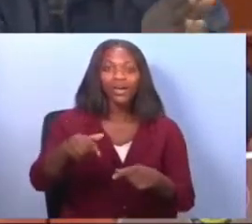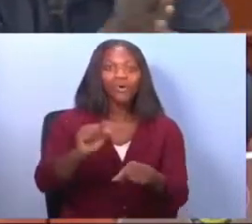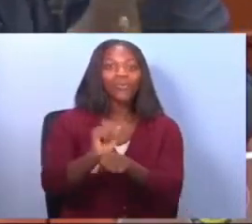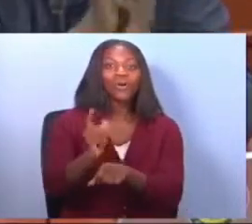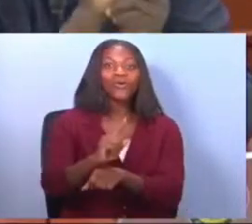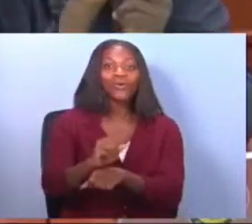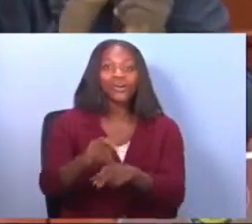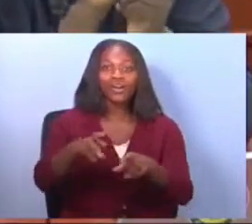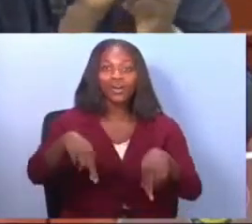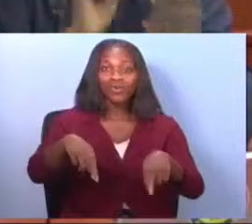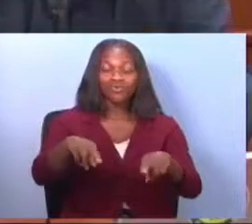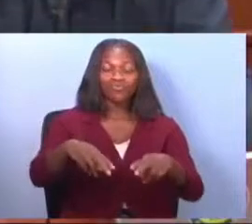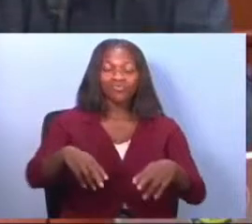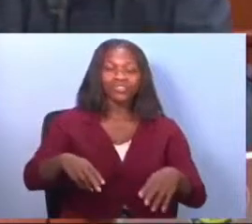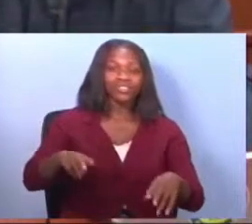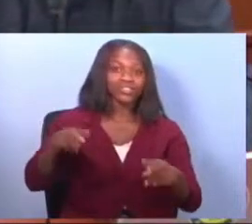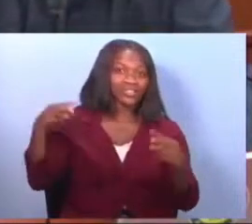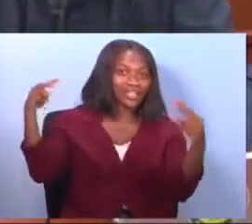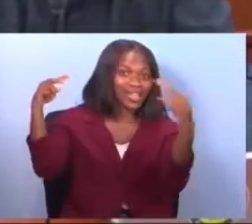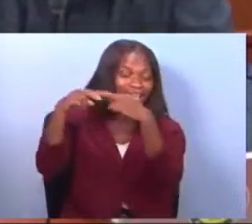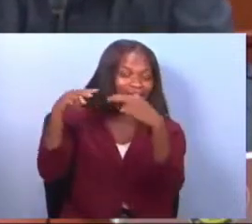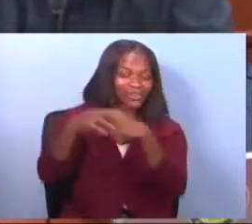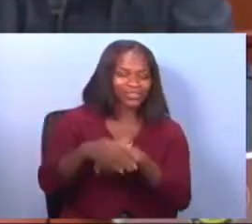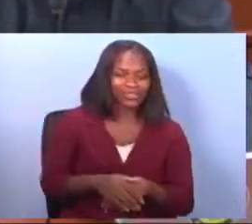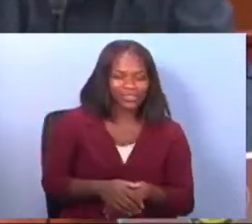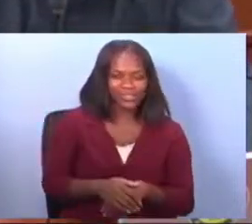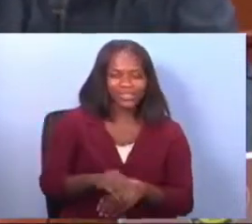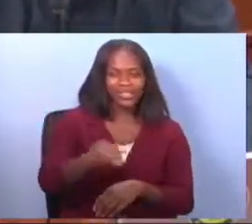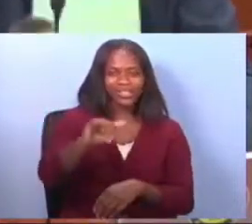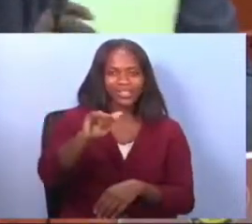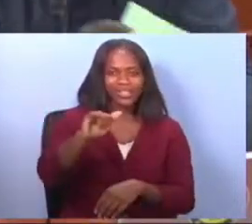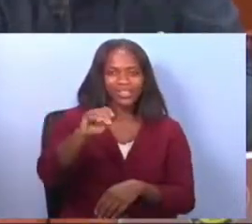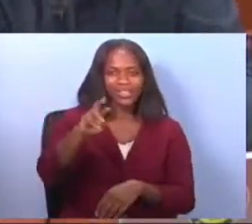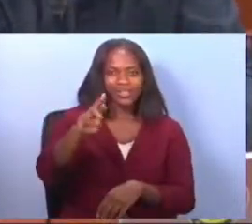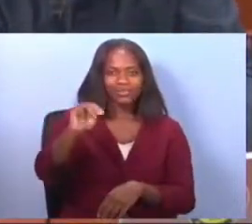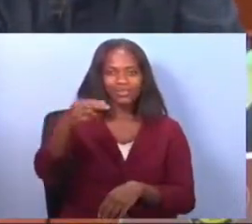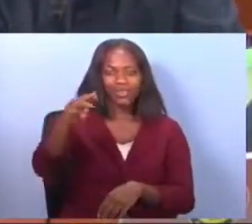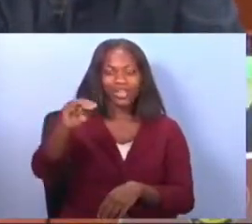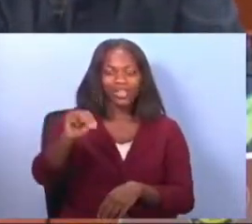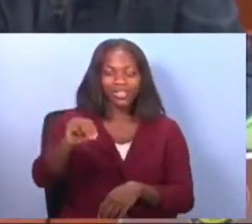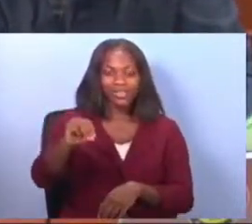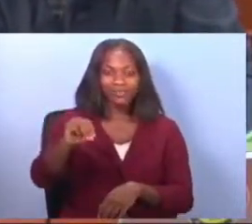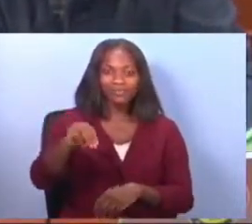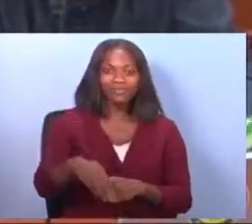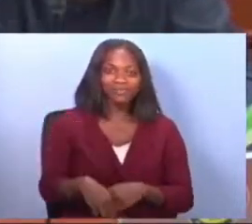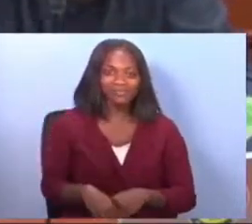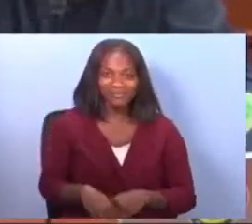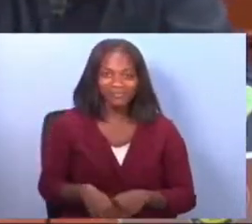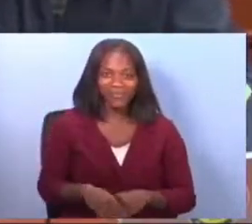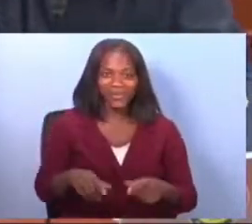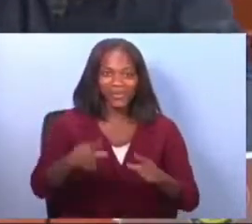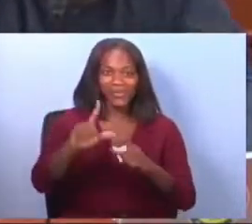Yeah, we know Ahmed Ibrahim is going to local government. And a lot of you will remain at the backbench.